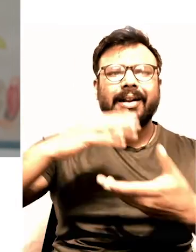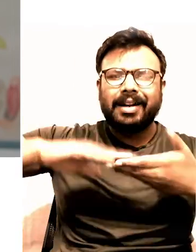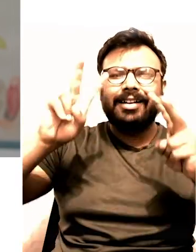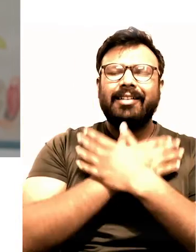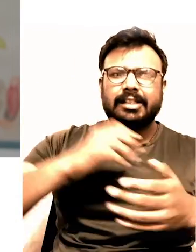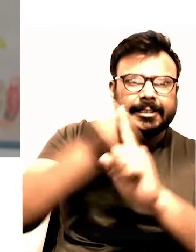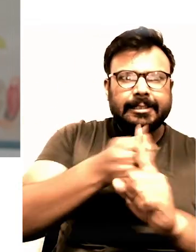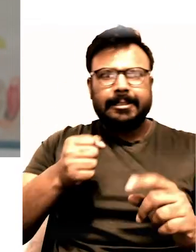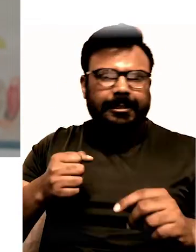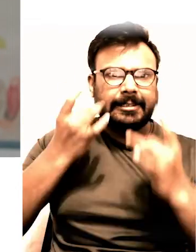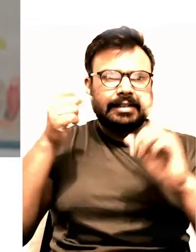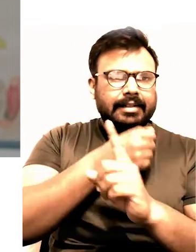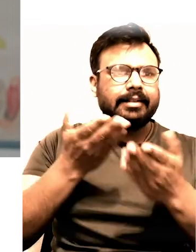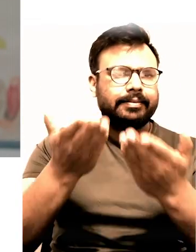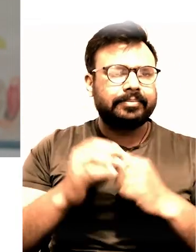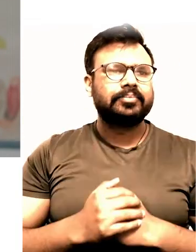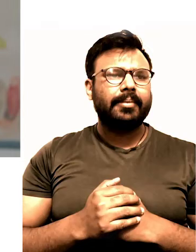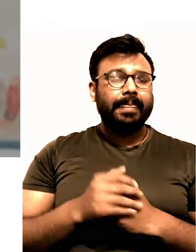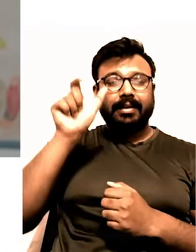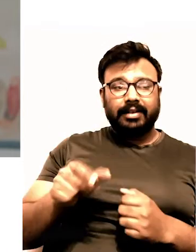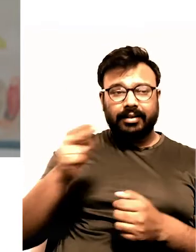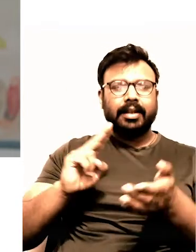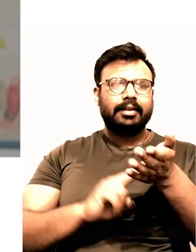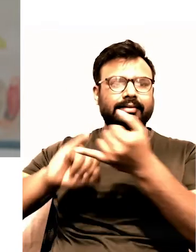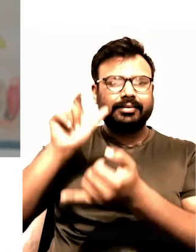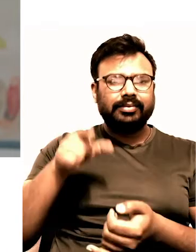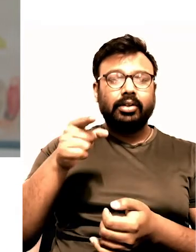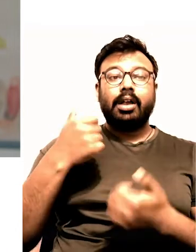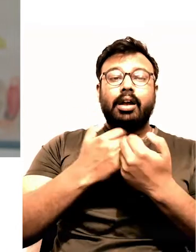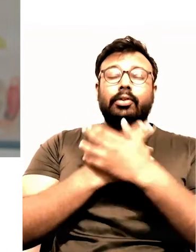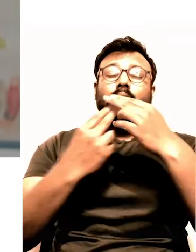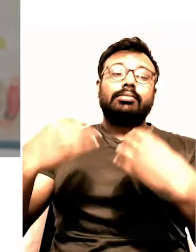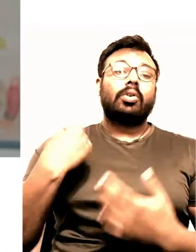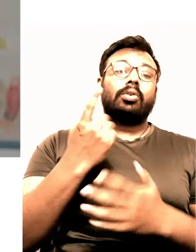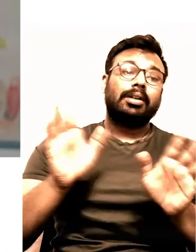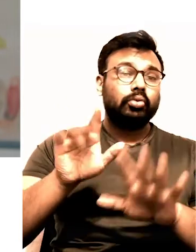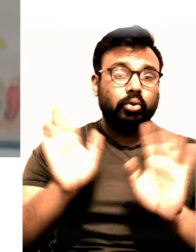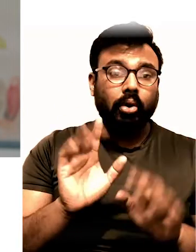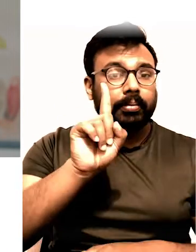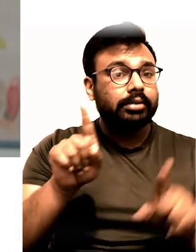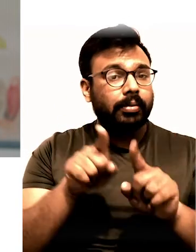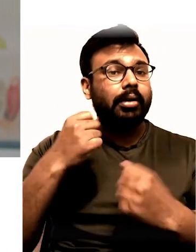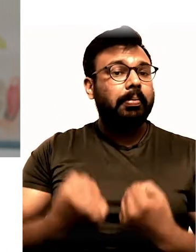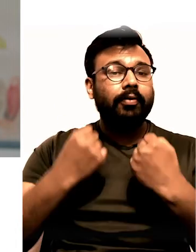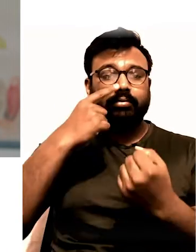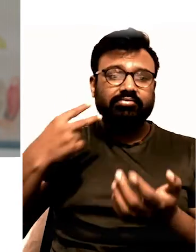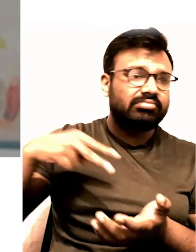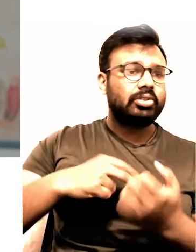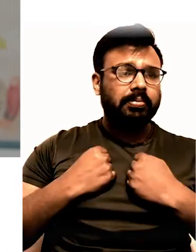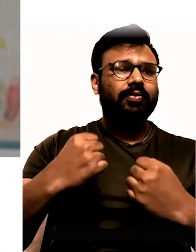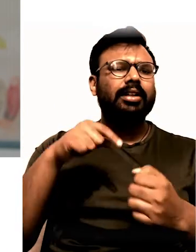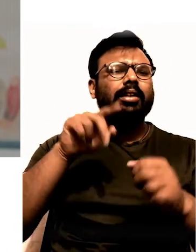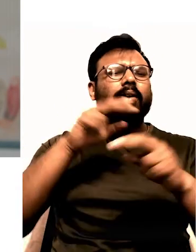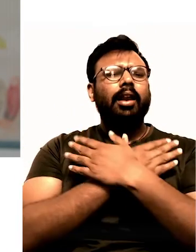the romance of the tale, but also by the strength of a woman whose love defies community and patriarchal